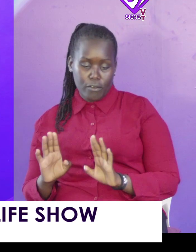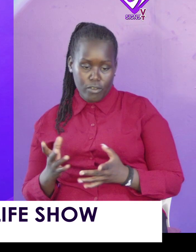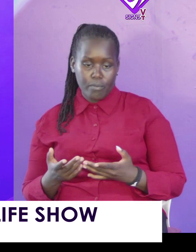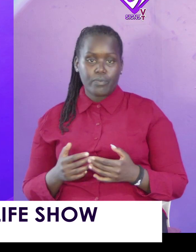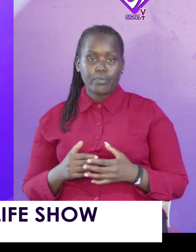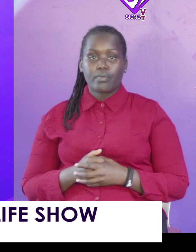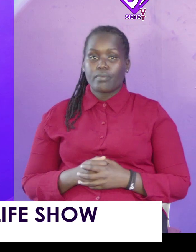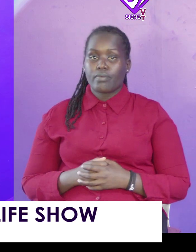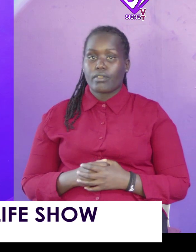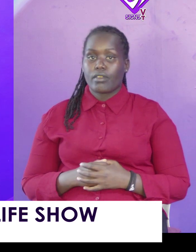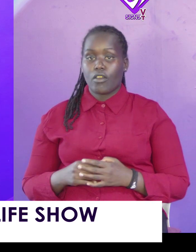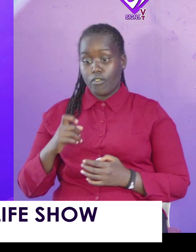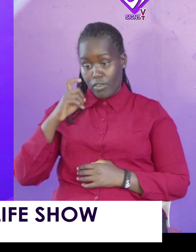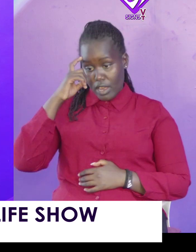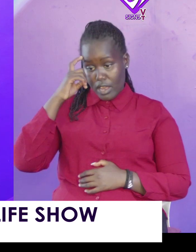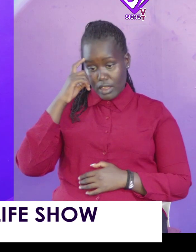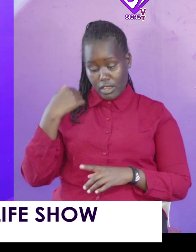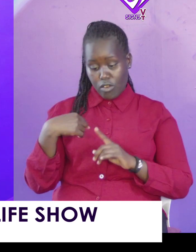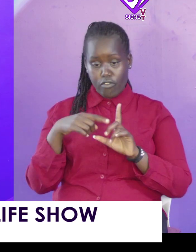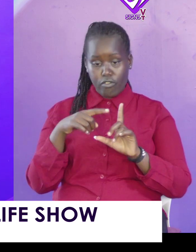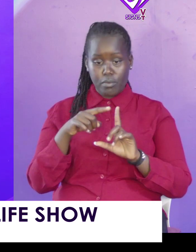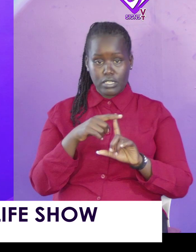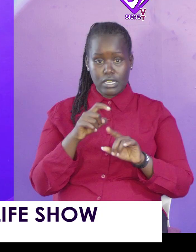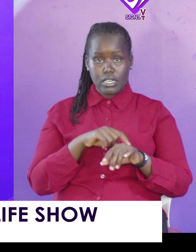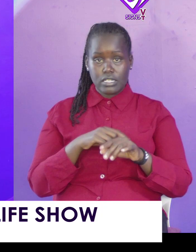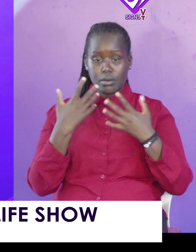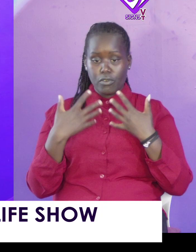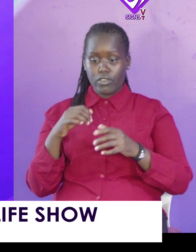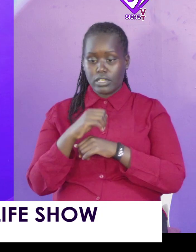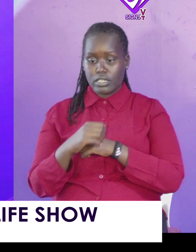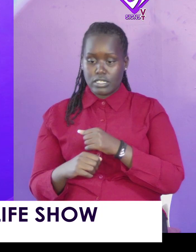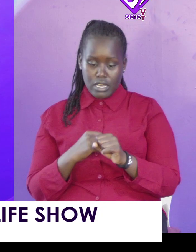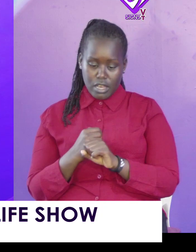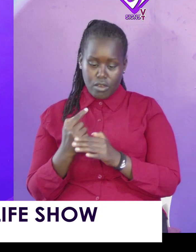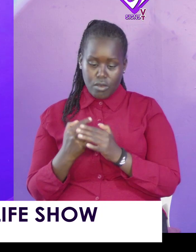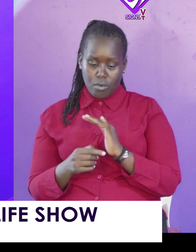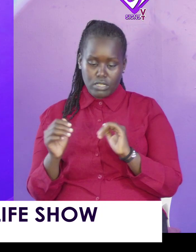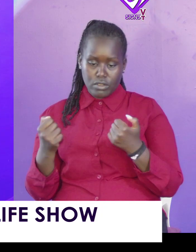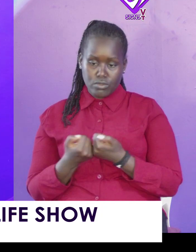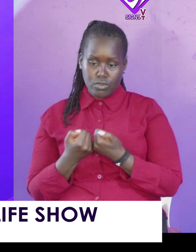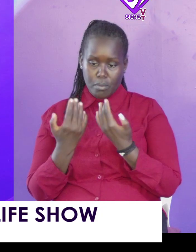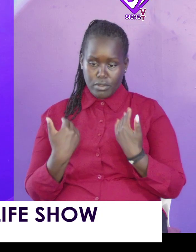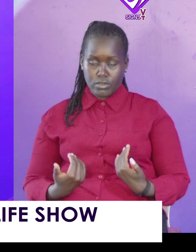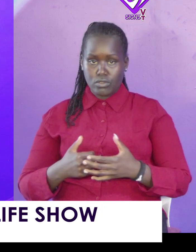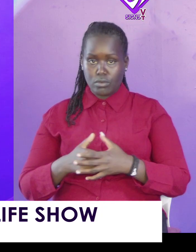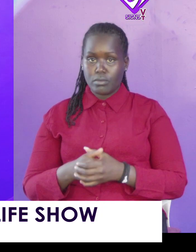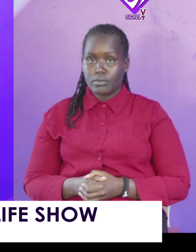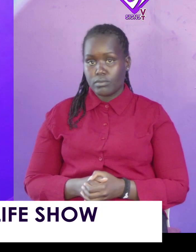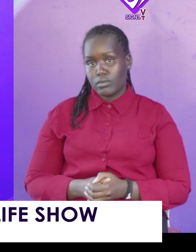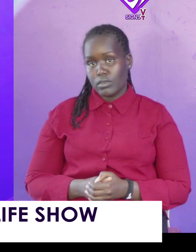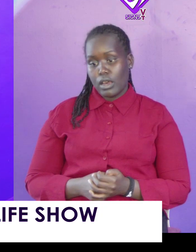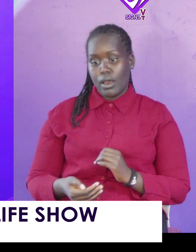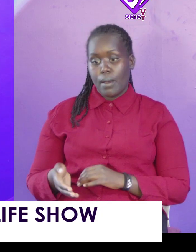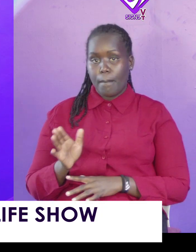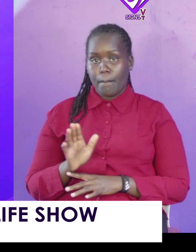habit of thinking of positives. As you wind up the year, good stuff is going to happen to me. I'm going to bump to